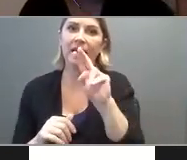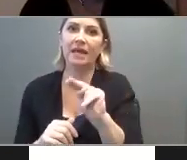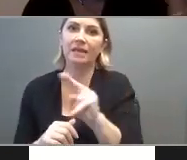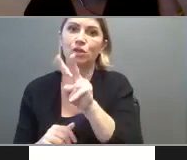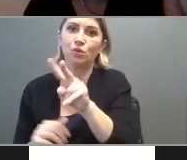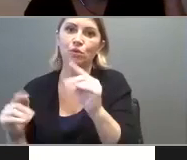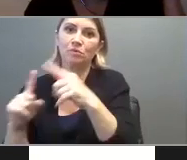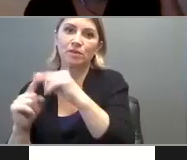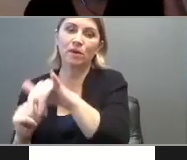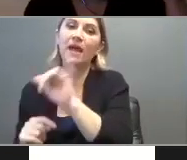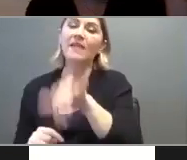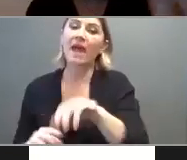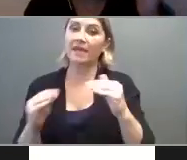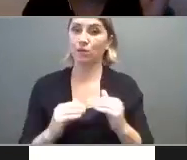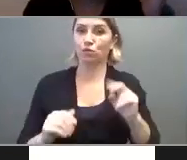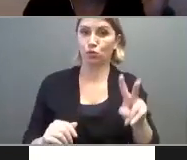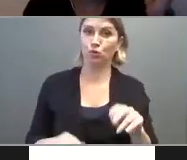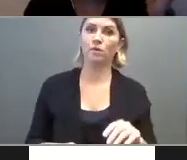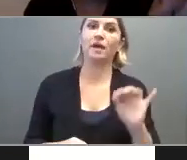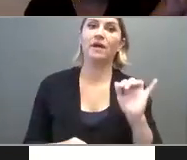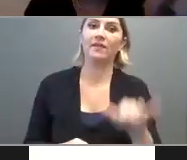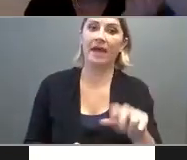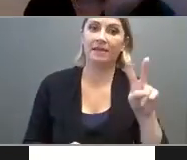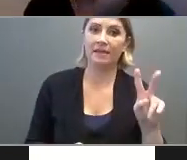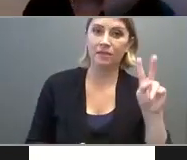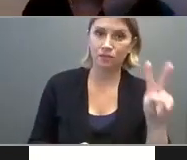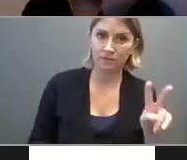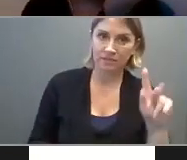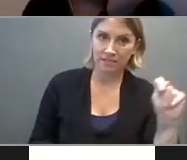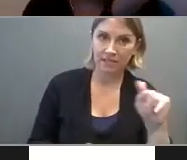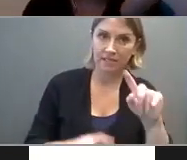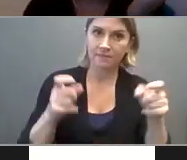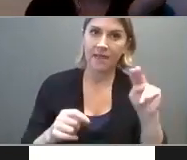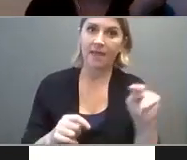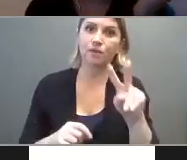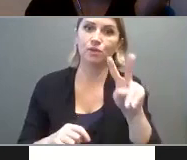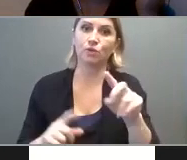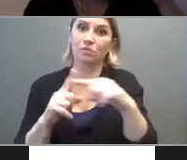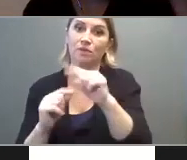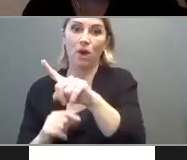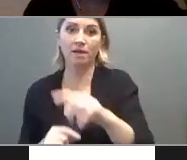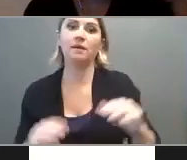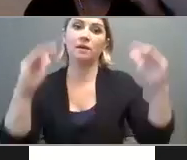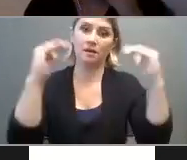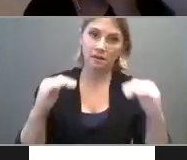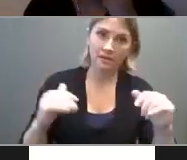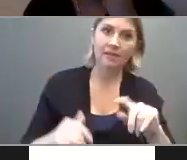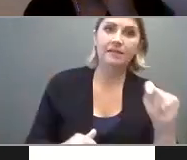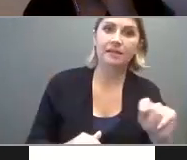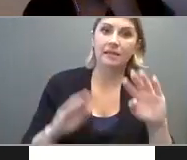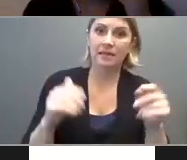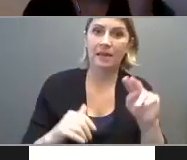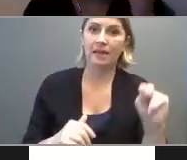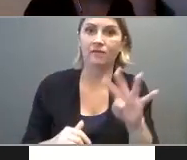say that that equals to Tn by 4 plus 1 plus 1. Right, because essentially Tn by